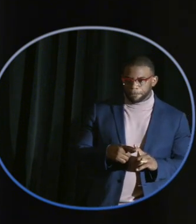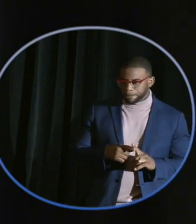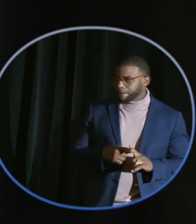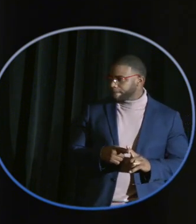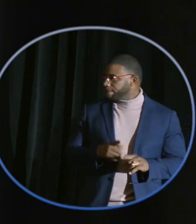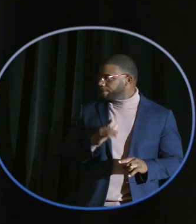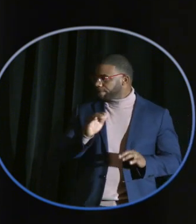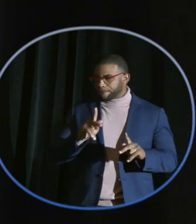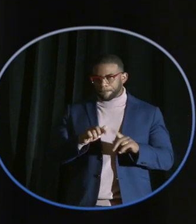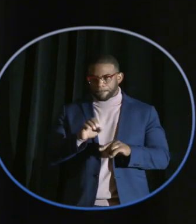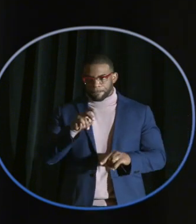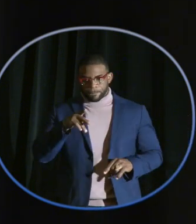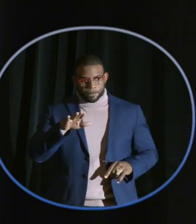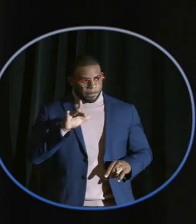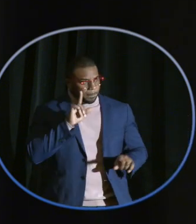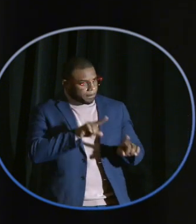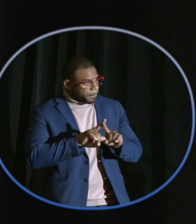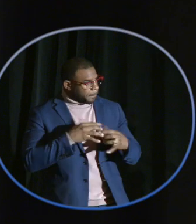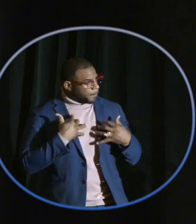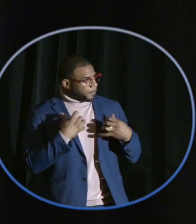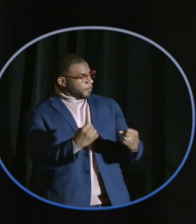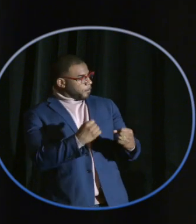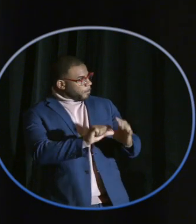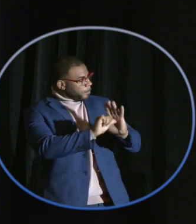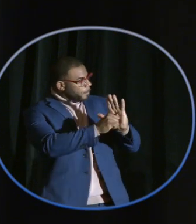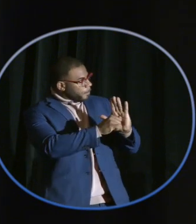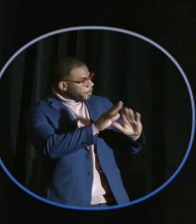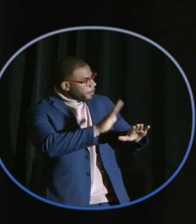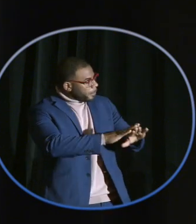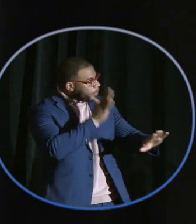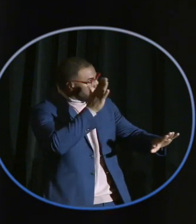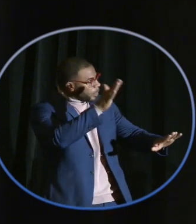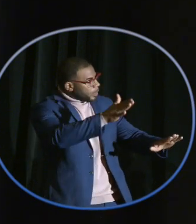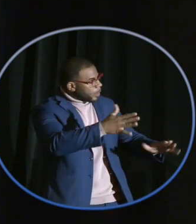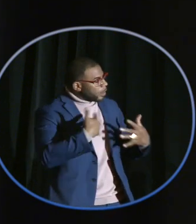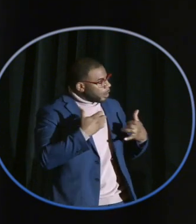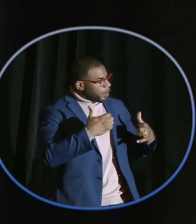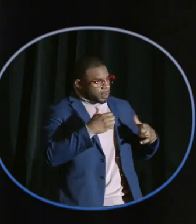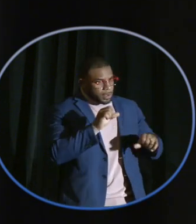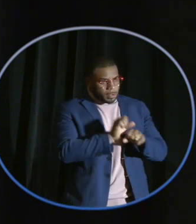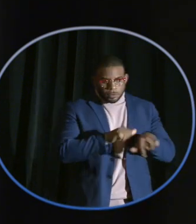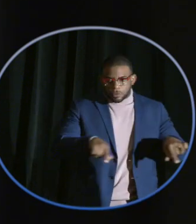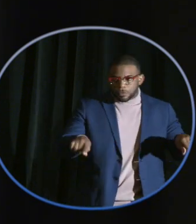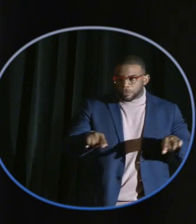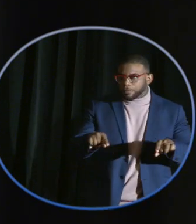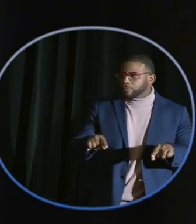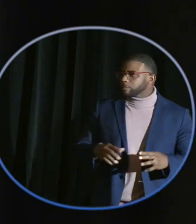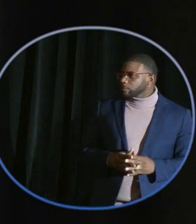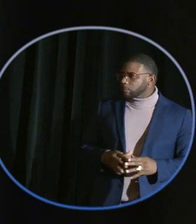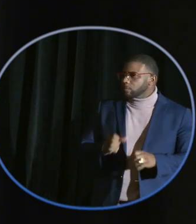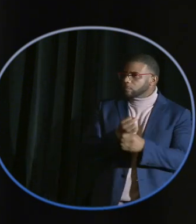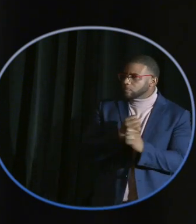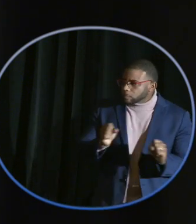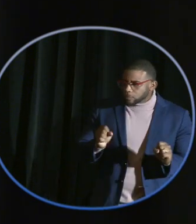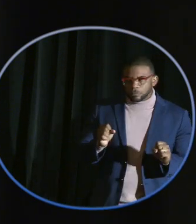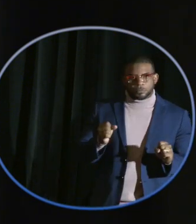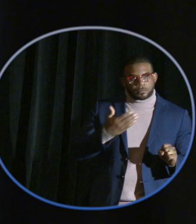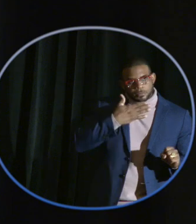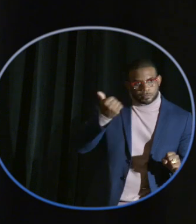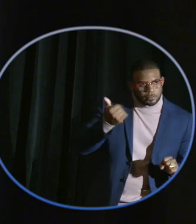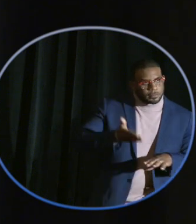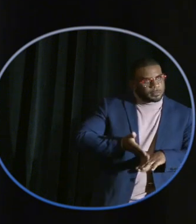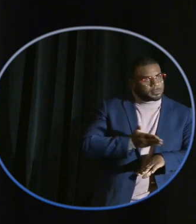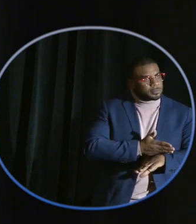emphasis on equity, but he also has a strong emphasis on making sure that Baltimore is cleaner, safer,